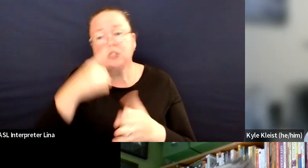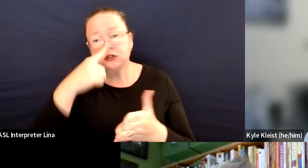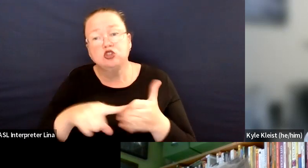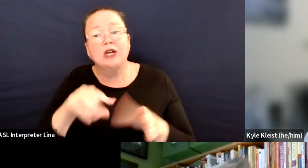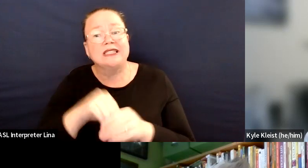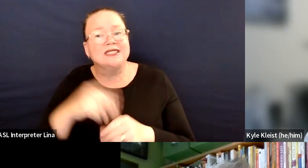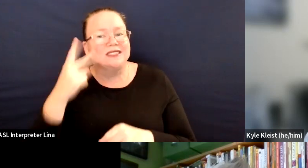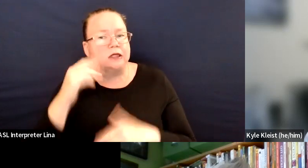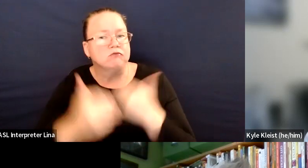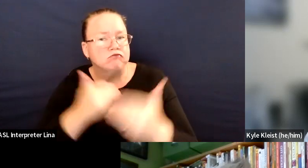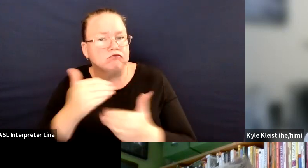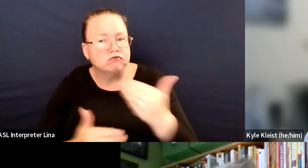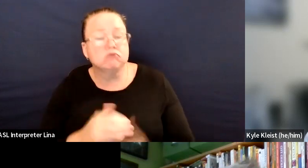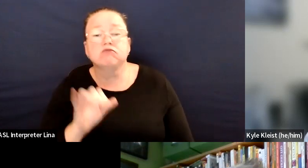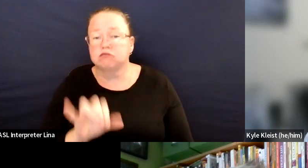going.